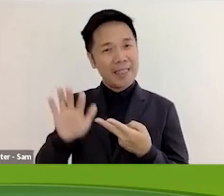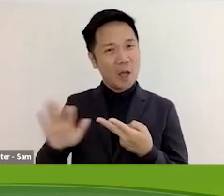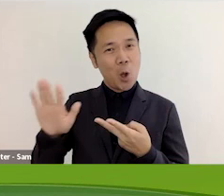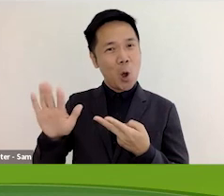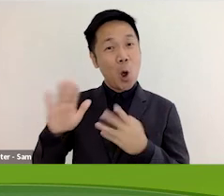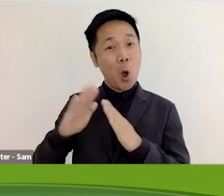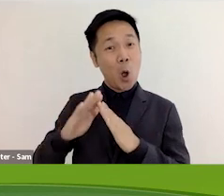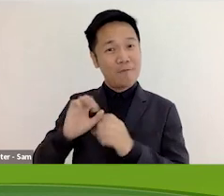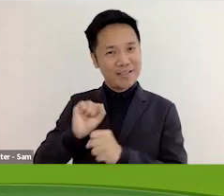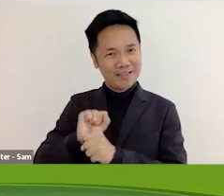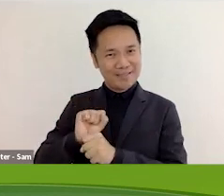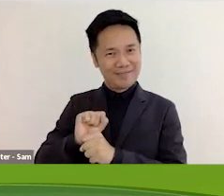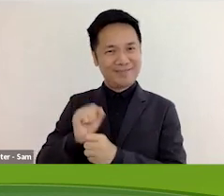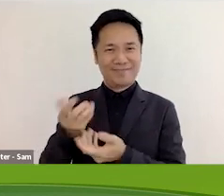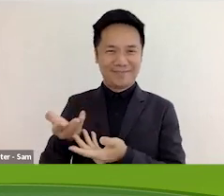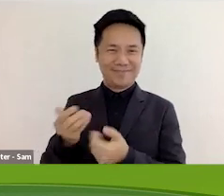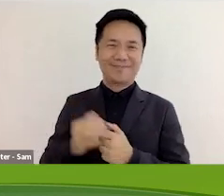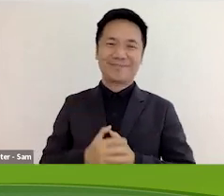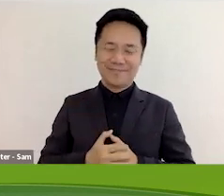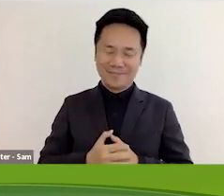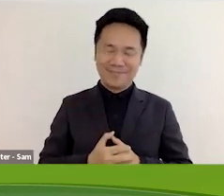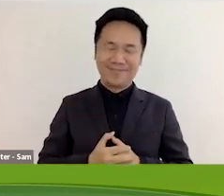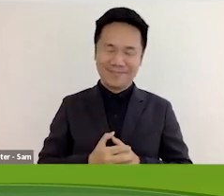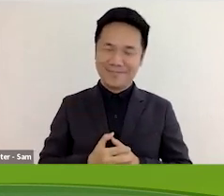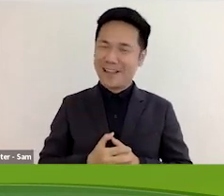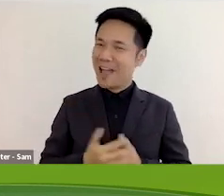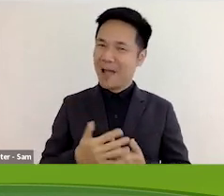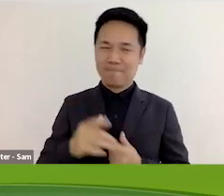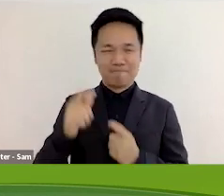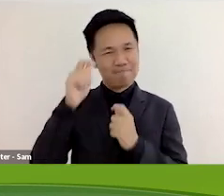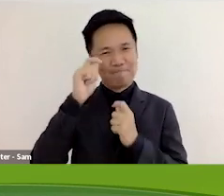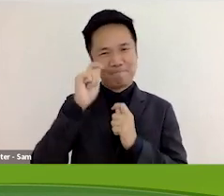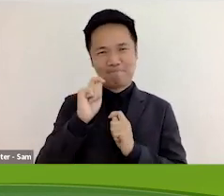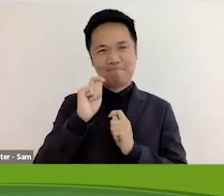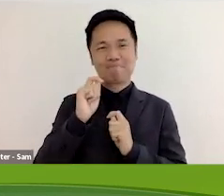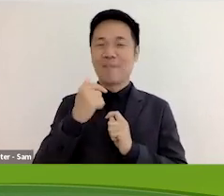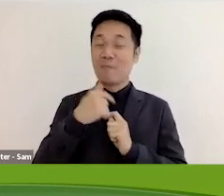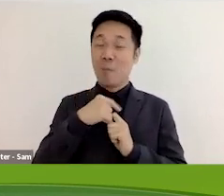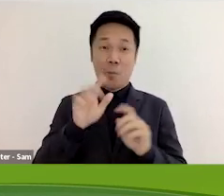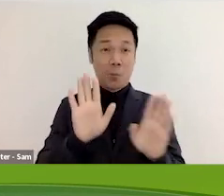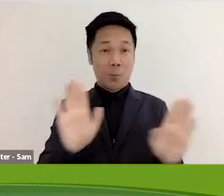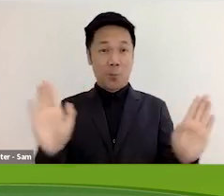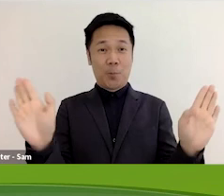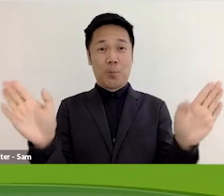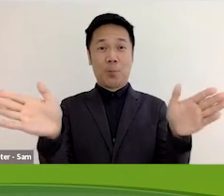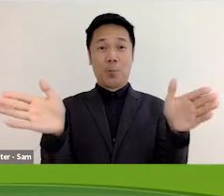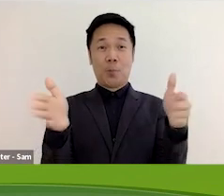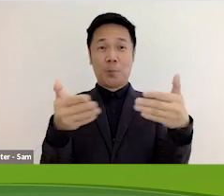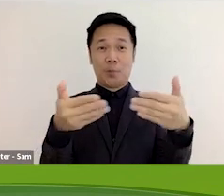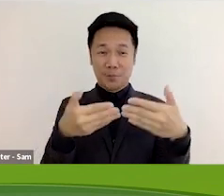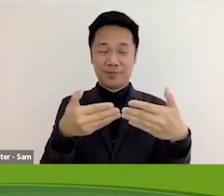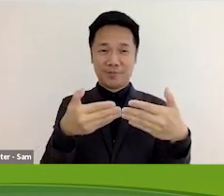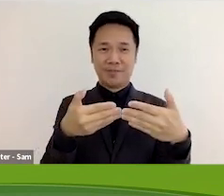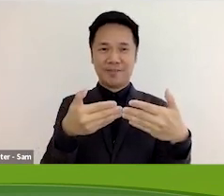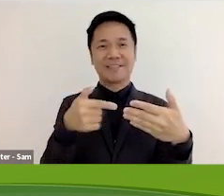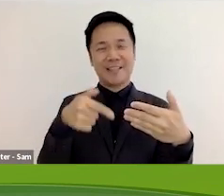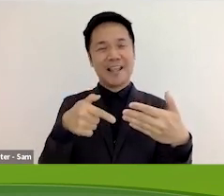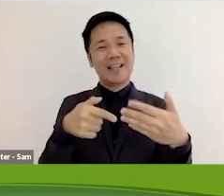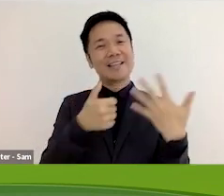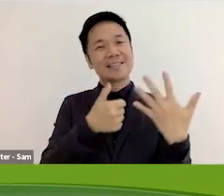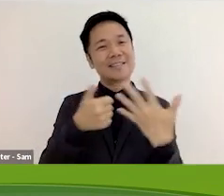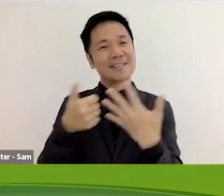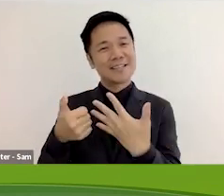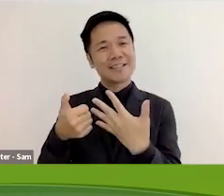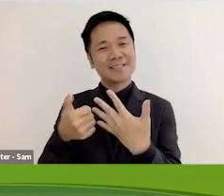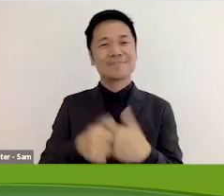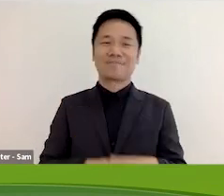UN Women, Sarah Nips, it is my honor to close this regional consultation on the priority theme of the 66th session